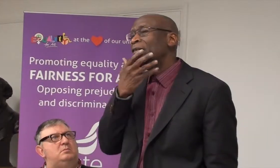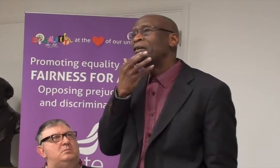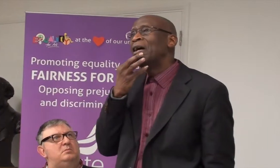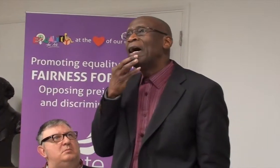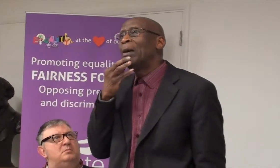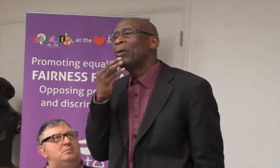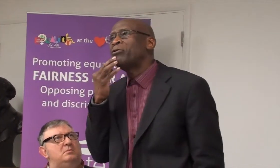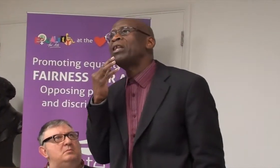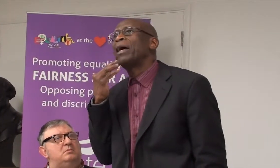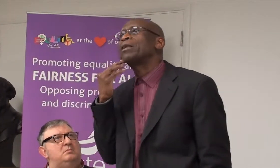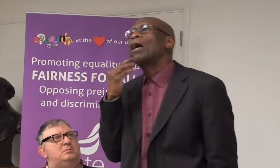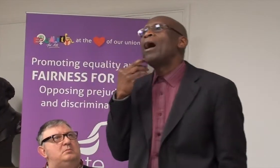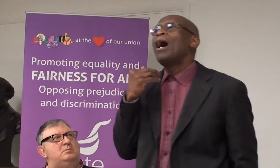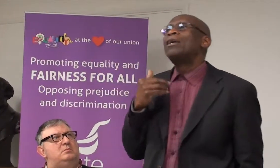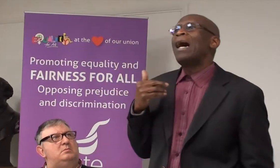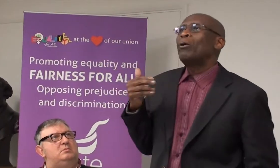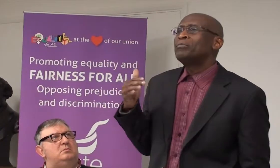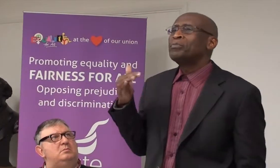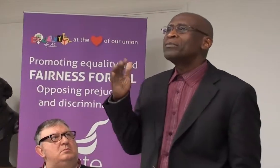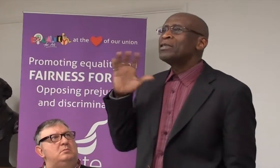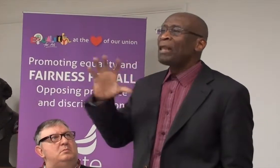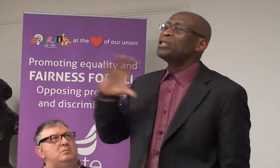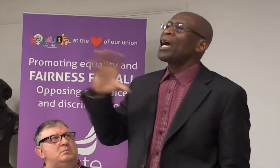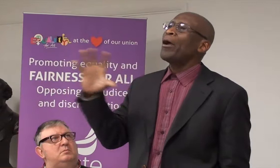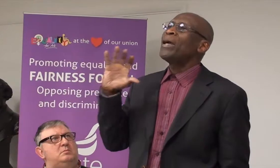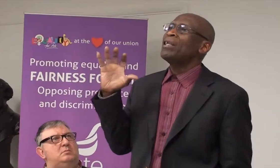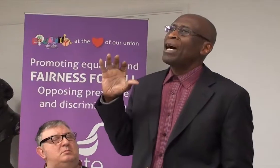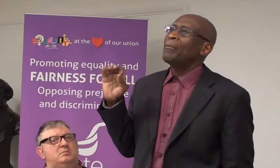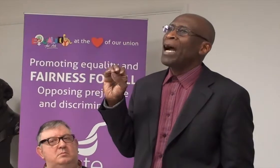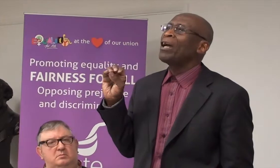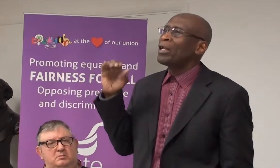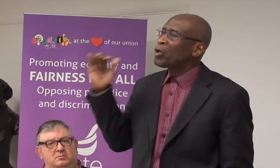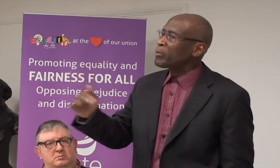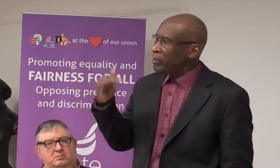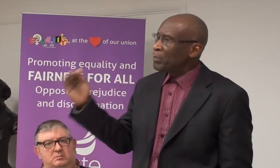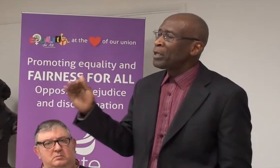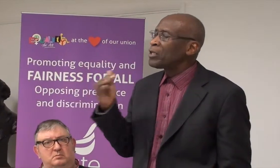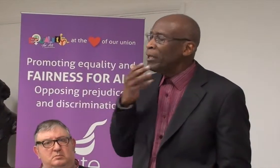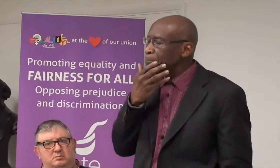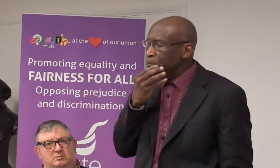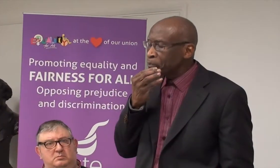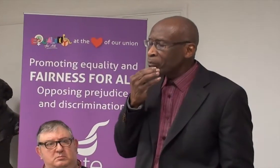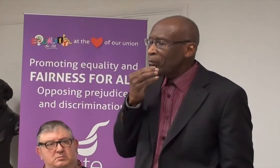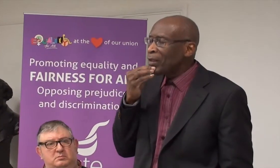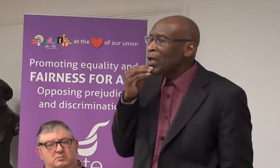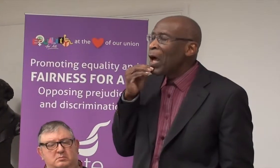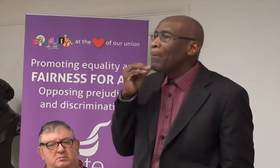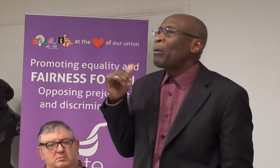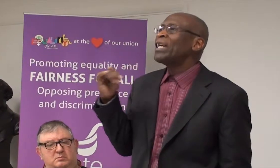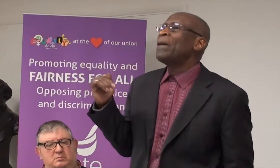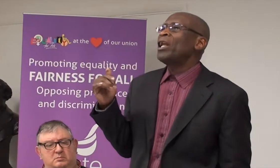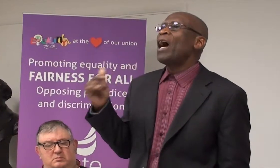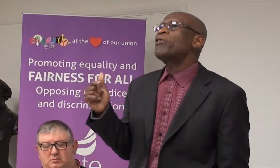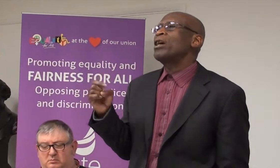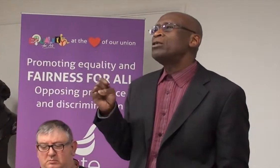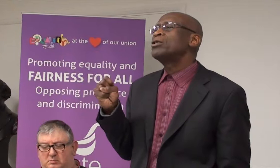didn't have proper treatment. Now, that was the Caribbean angle in terms of disability. But